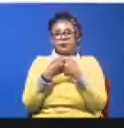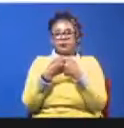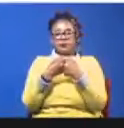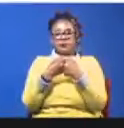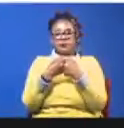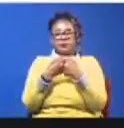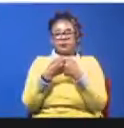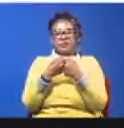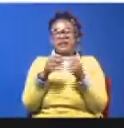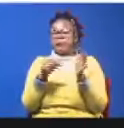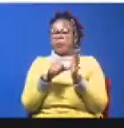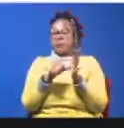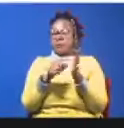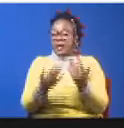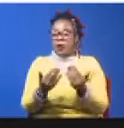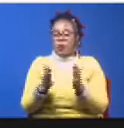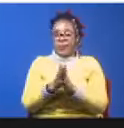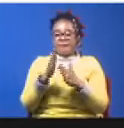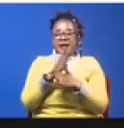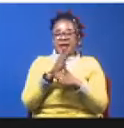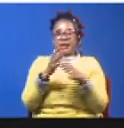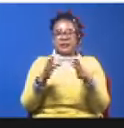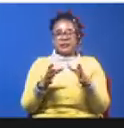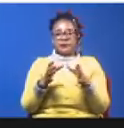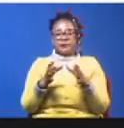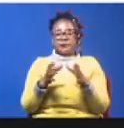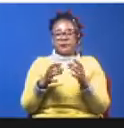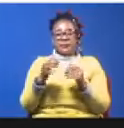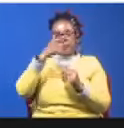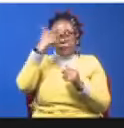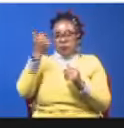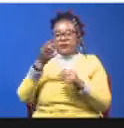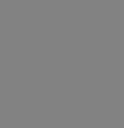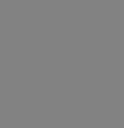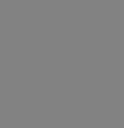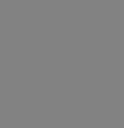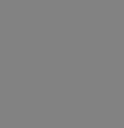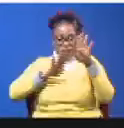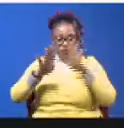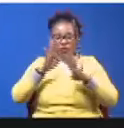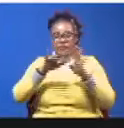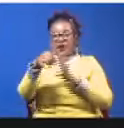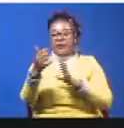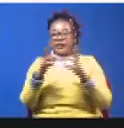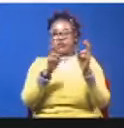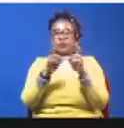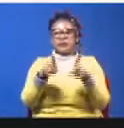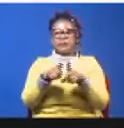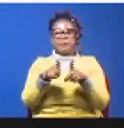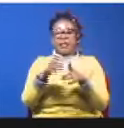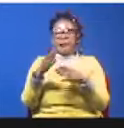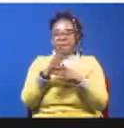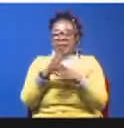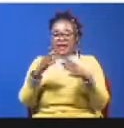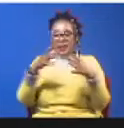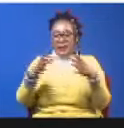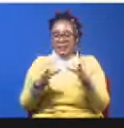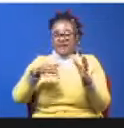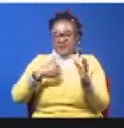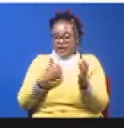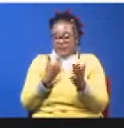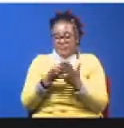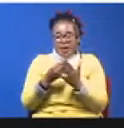The problem now is with the middle class. Because of taxation, because of other issues, the middle class feel they don't have